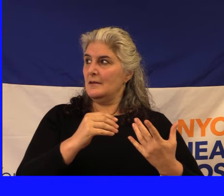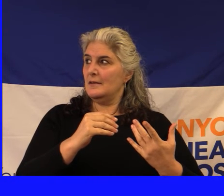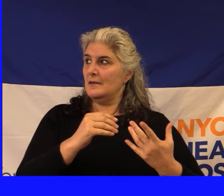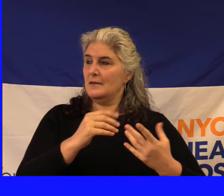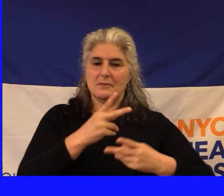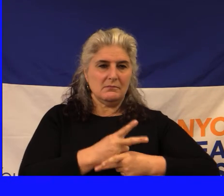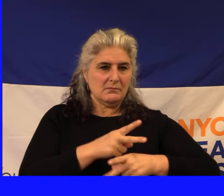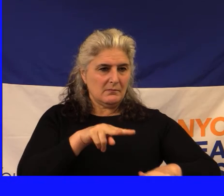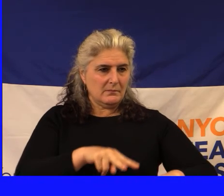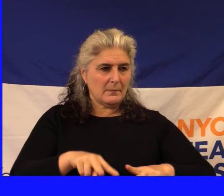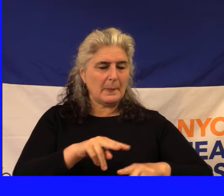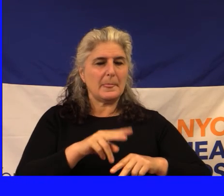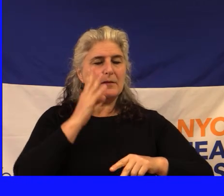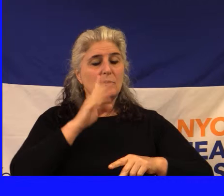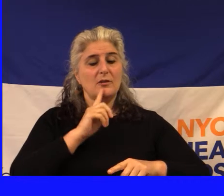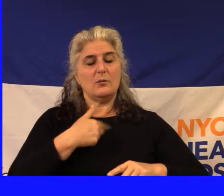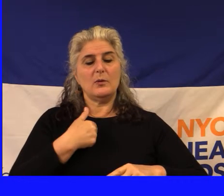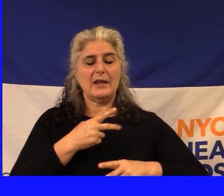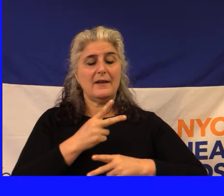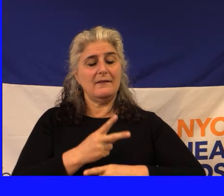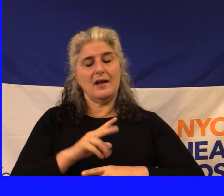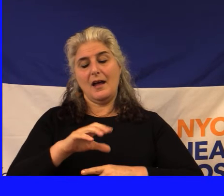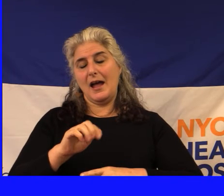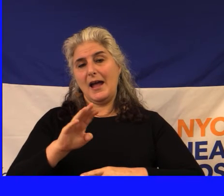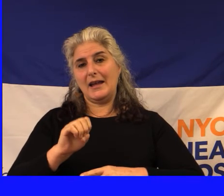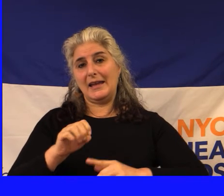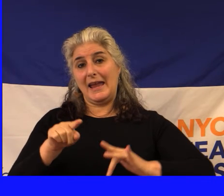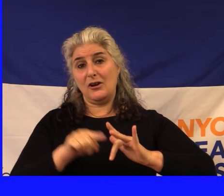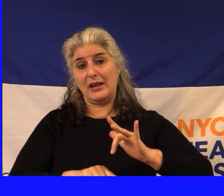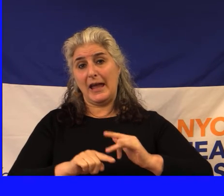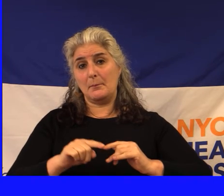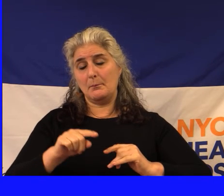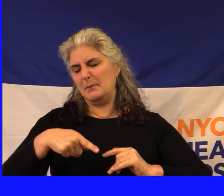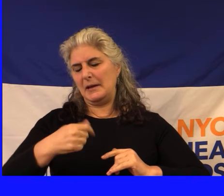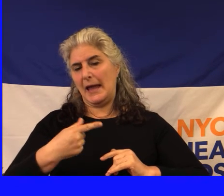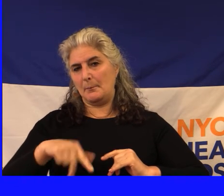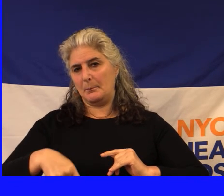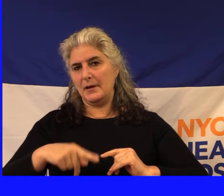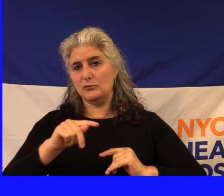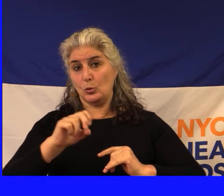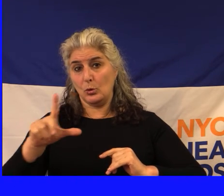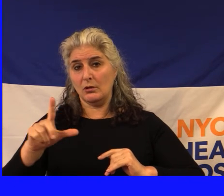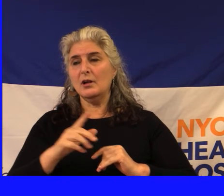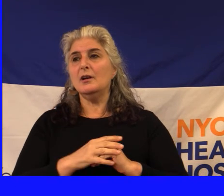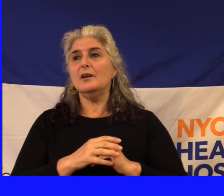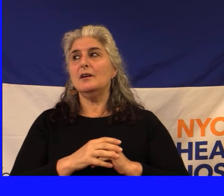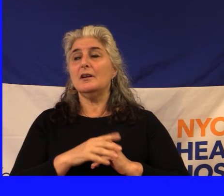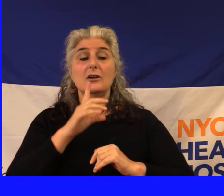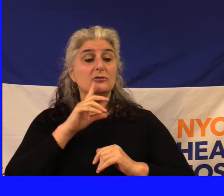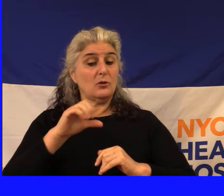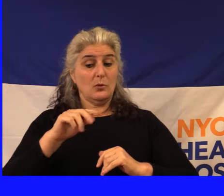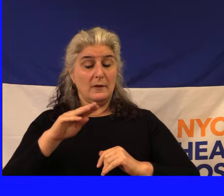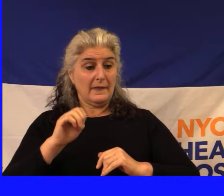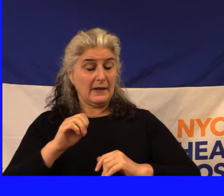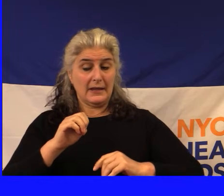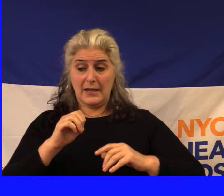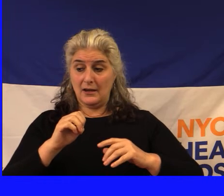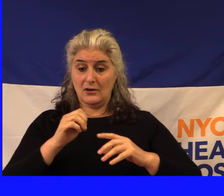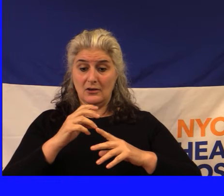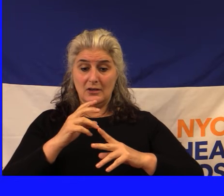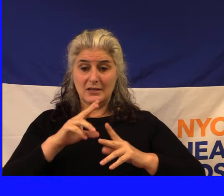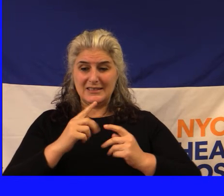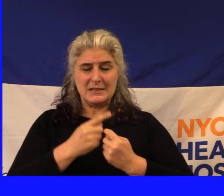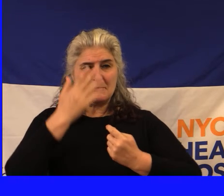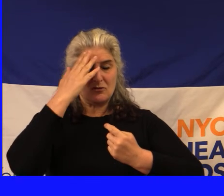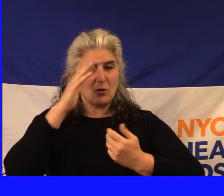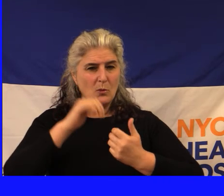been doing this. We have a care gap tool that gets sent out, and so the care teams know what to intervene. We're doing